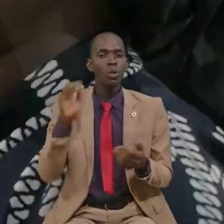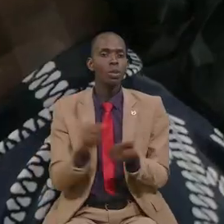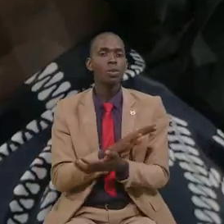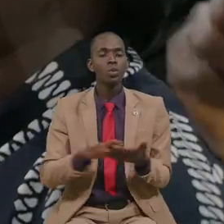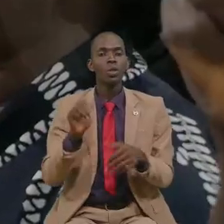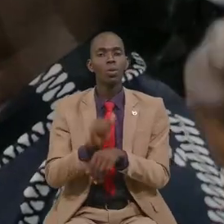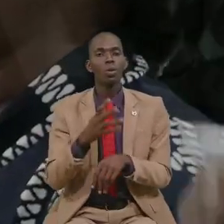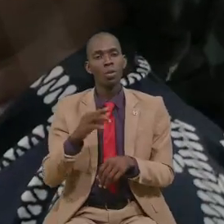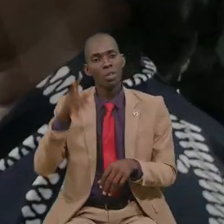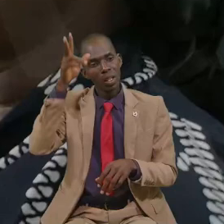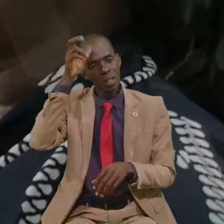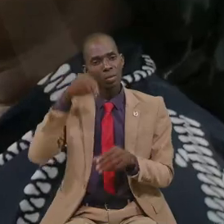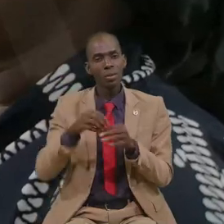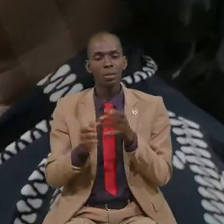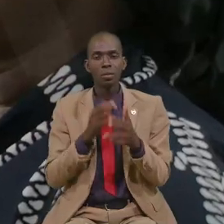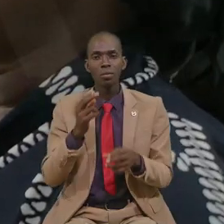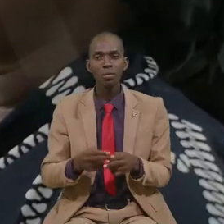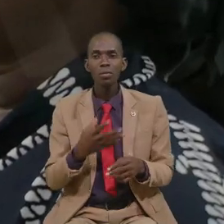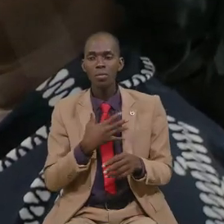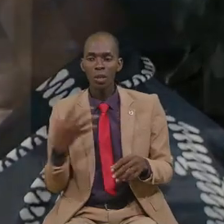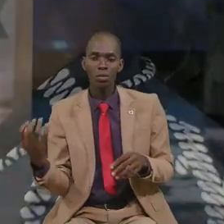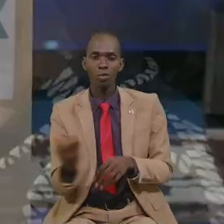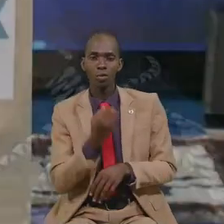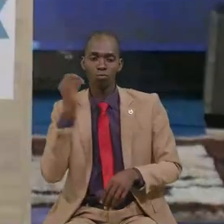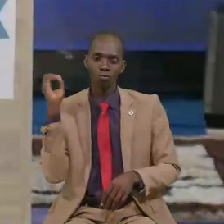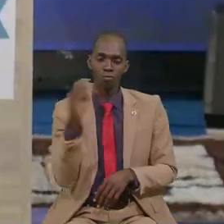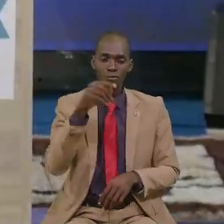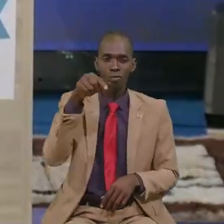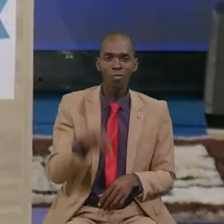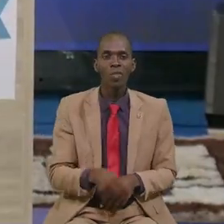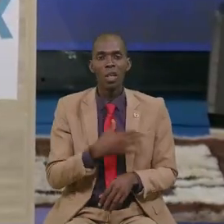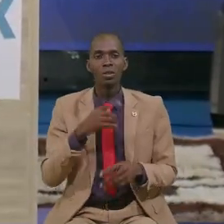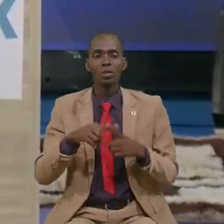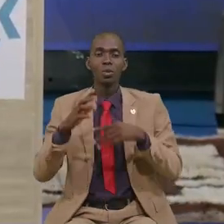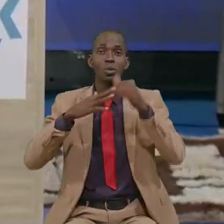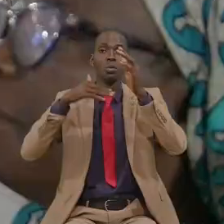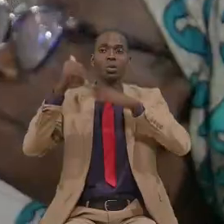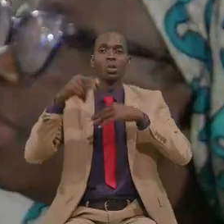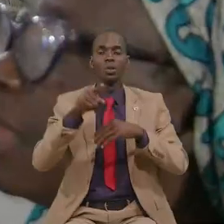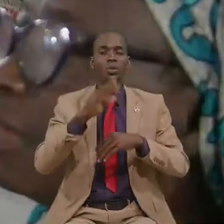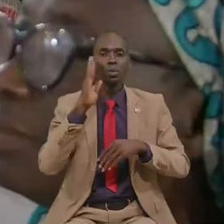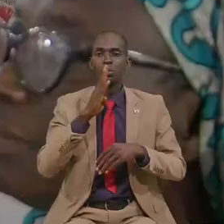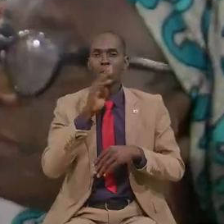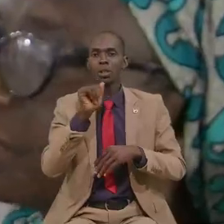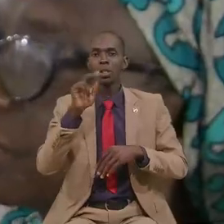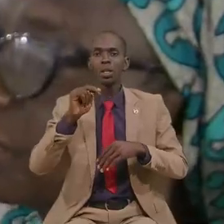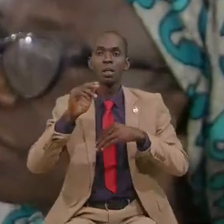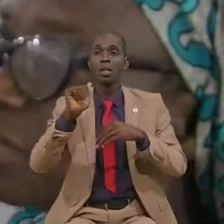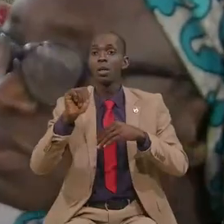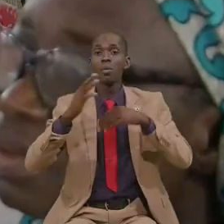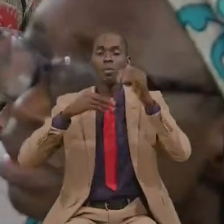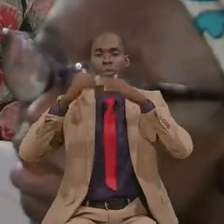devil and to throw down and to build. You'll be a builder. You'll